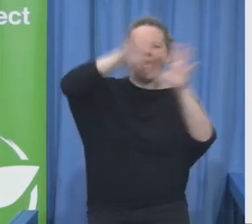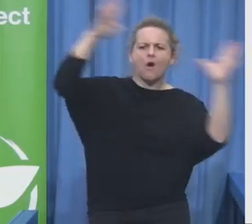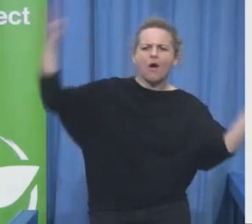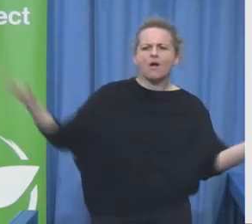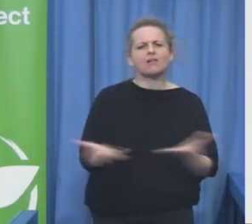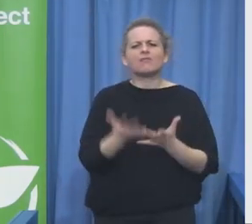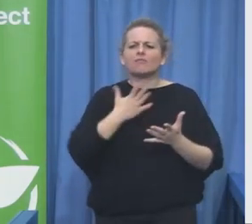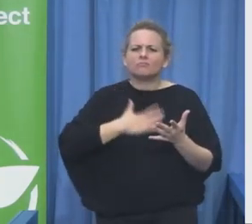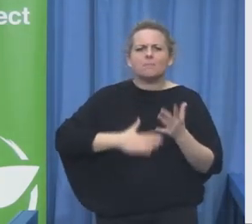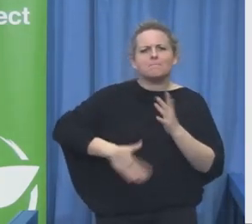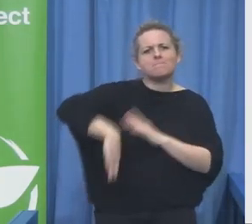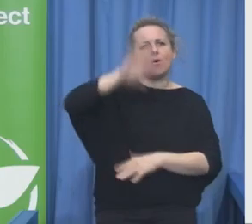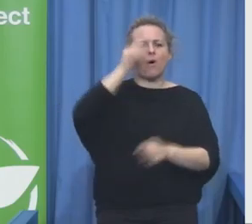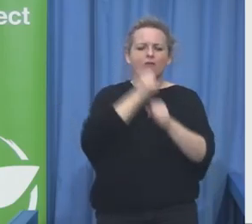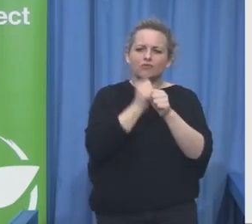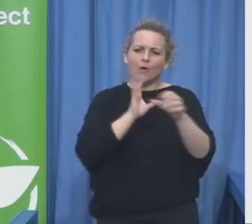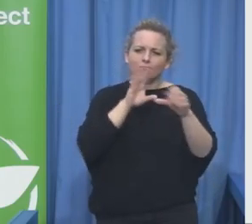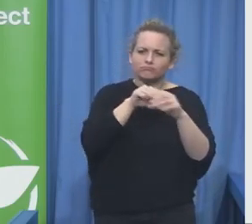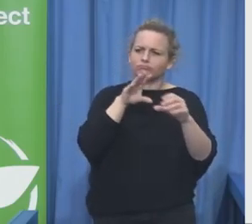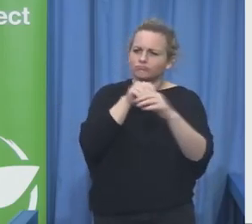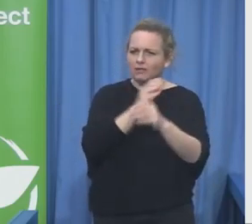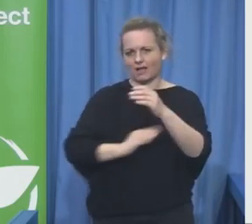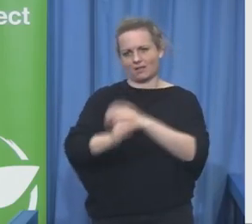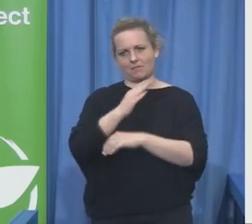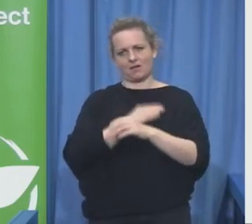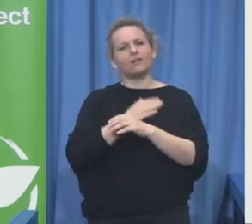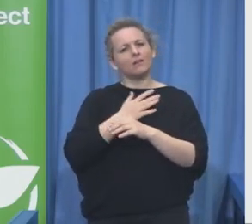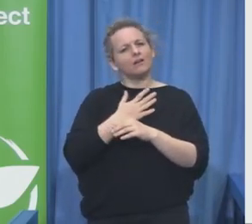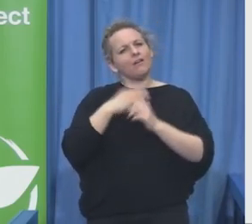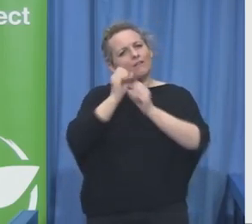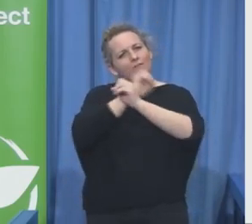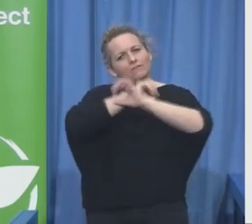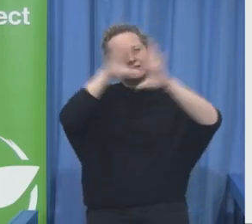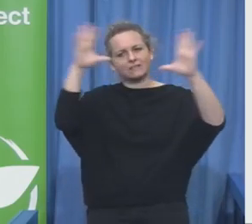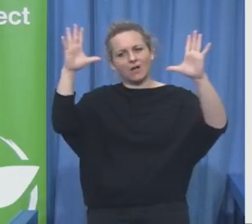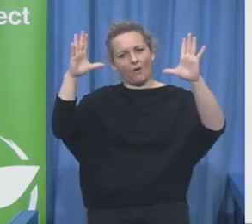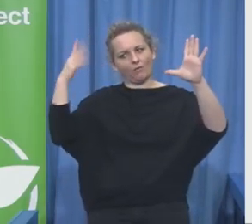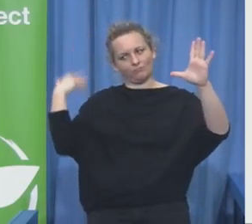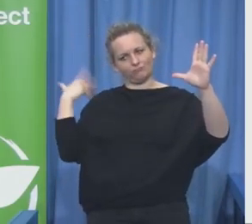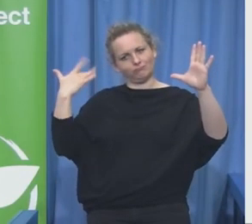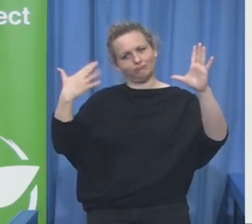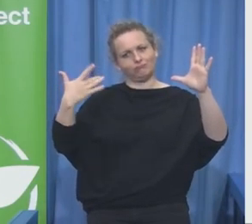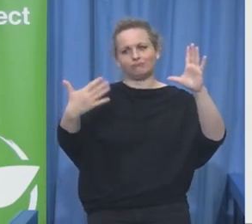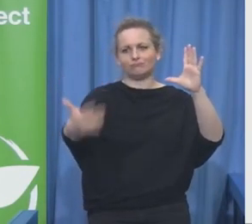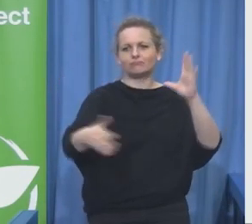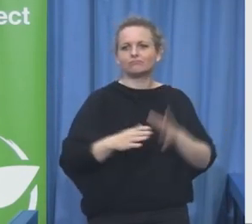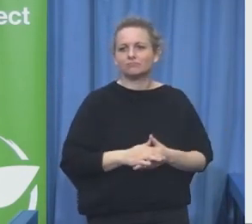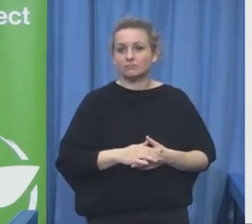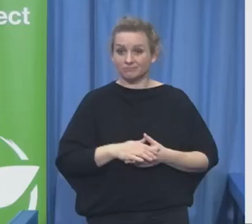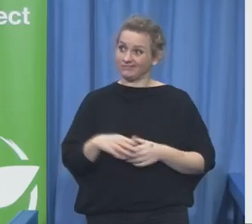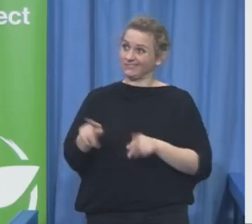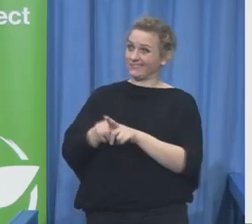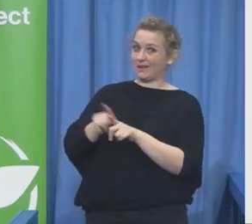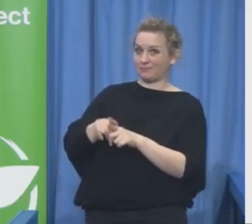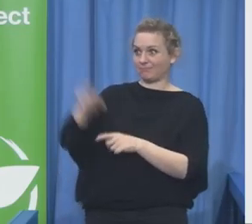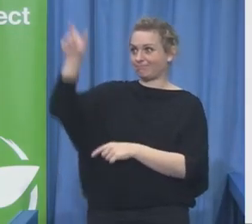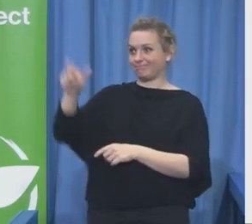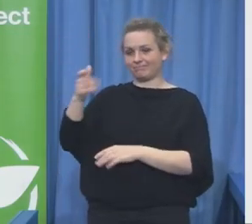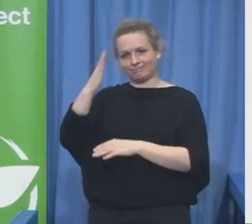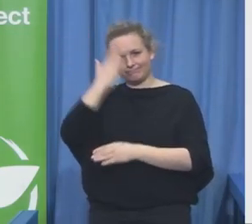number of years ago. The idea that Bill Gates first had was that we would have a computer in the office of every home,